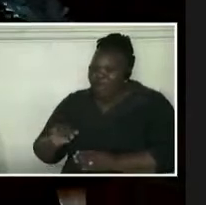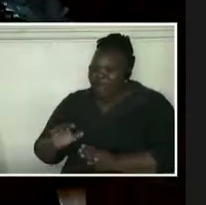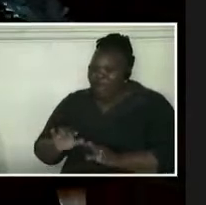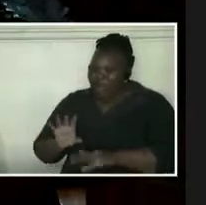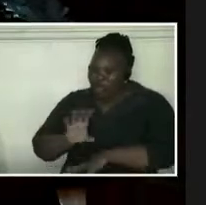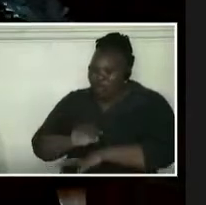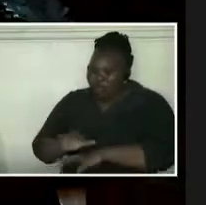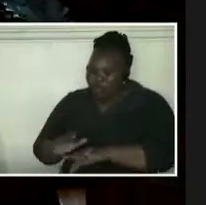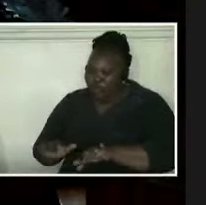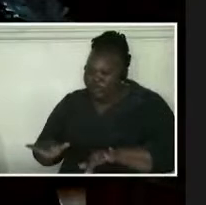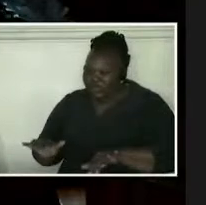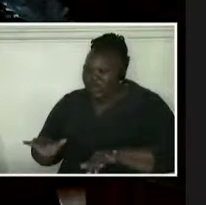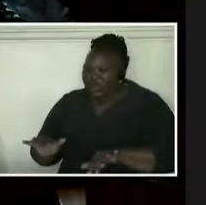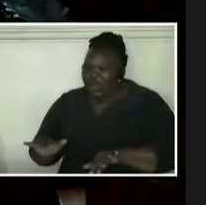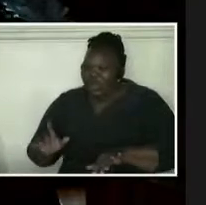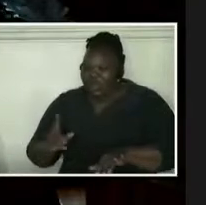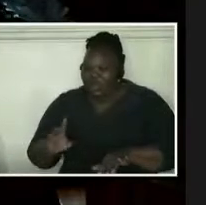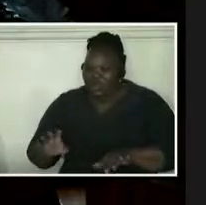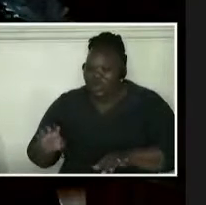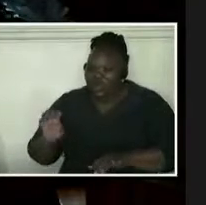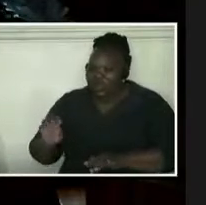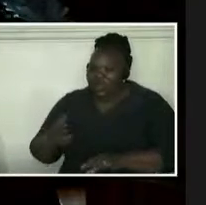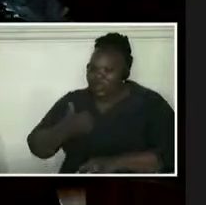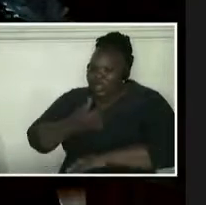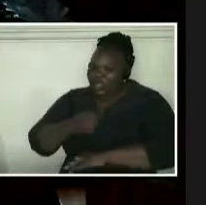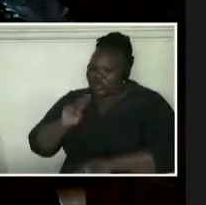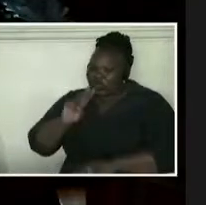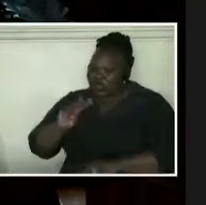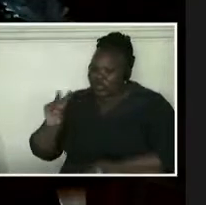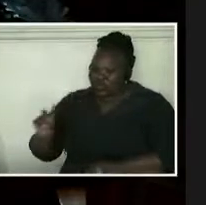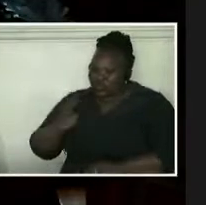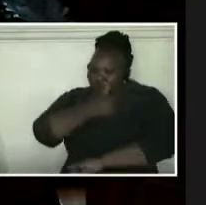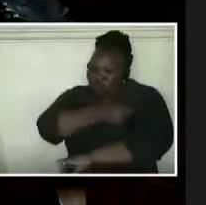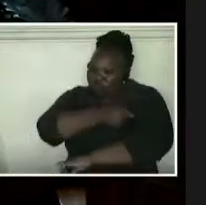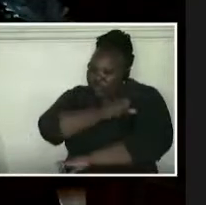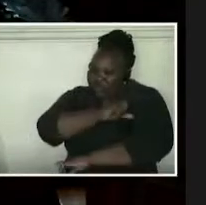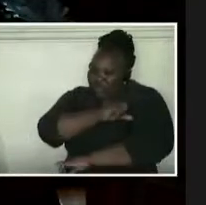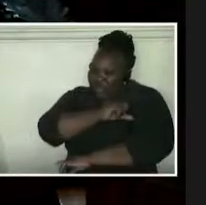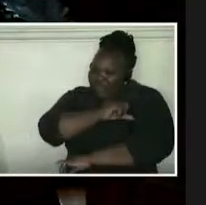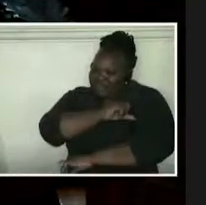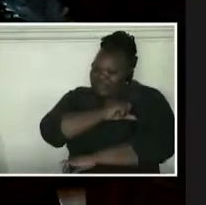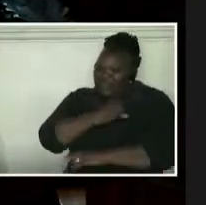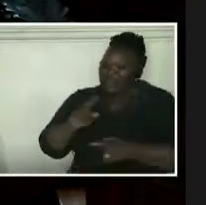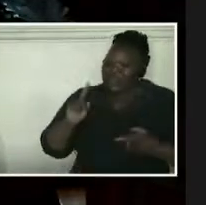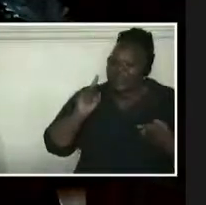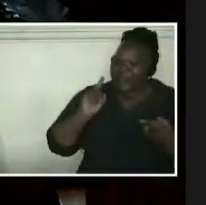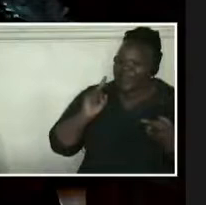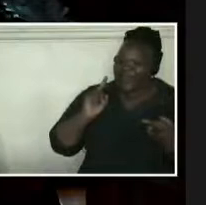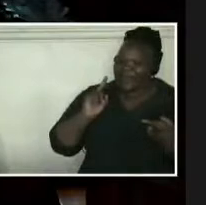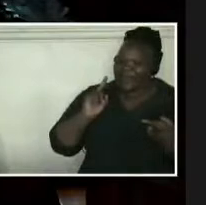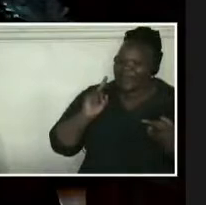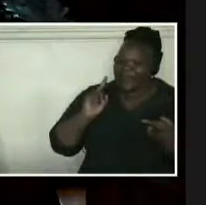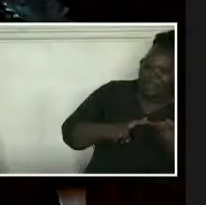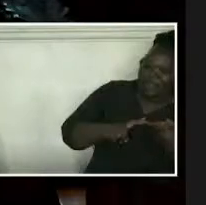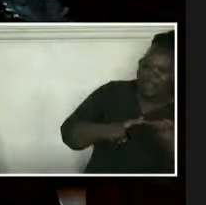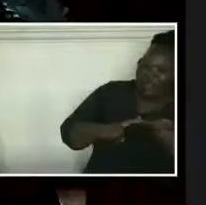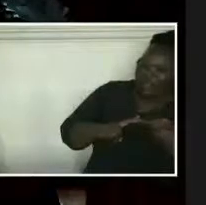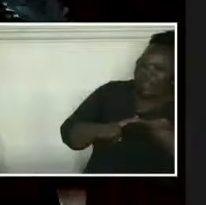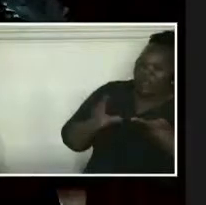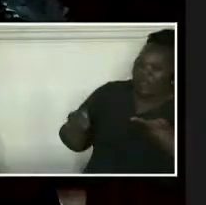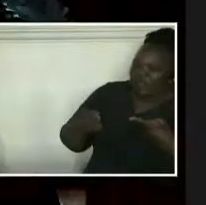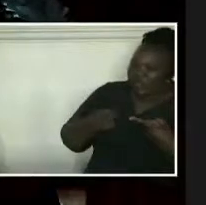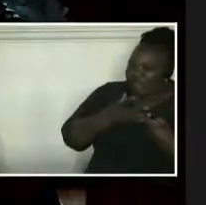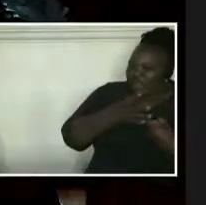different phases of course at 22 hospitals across the province and the hospitals are named here we have